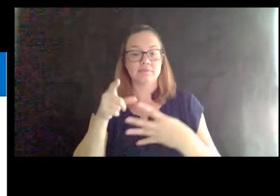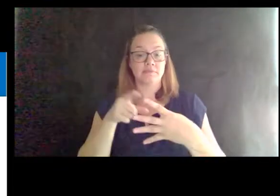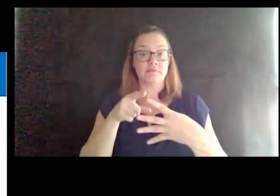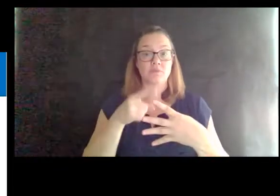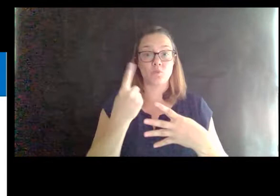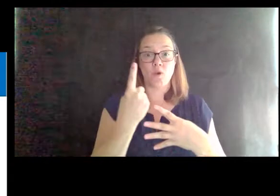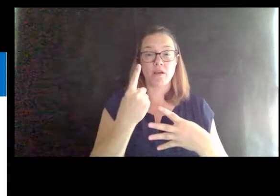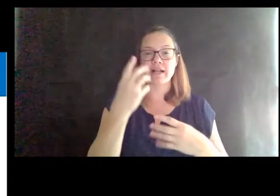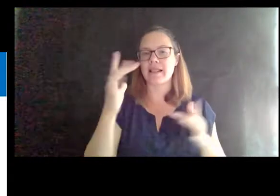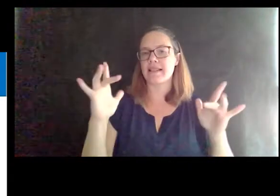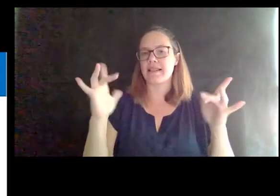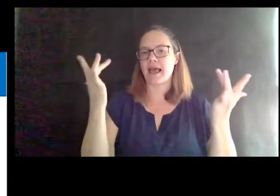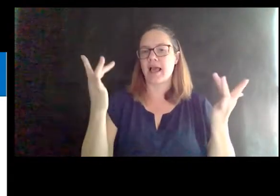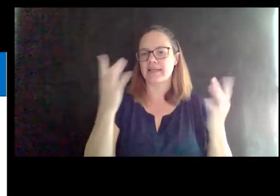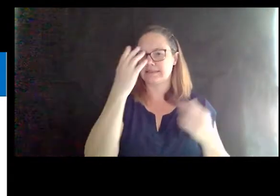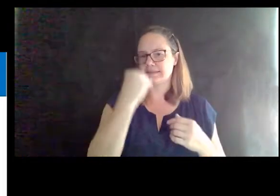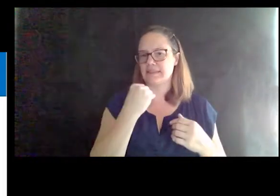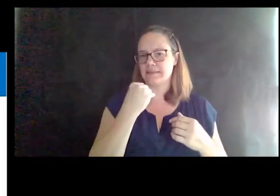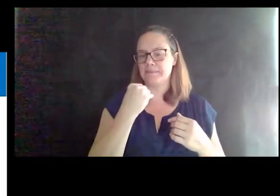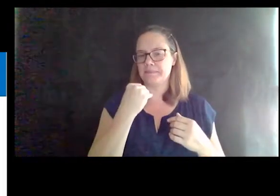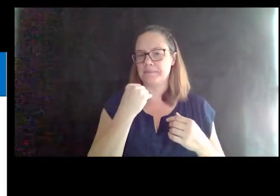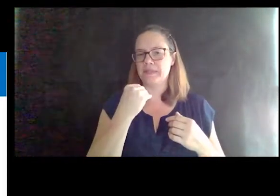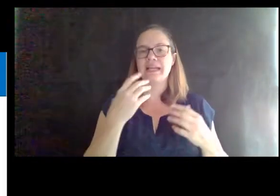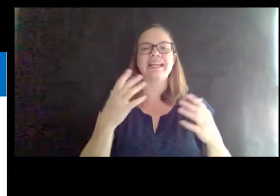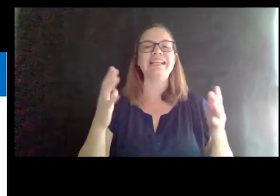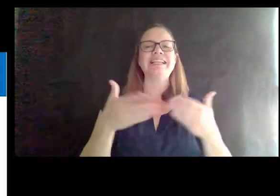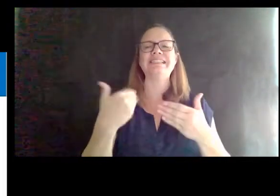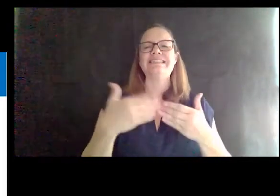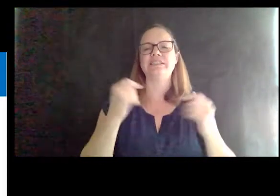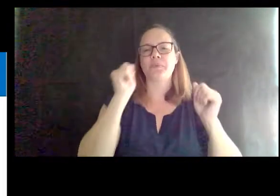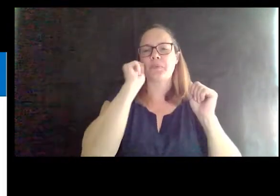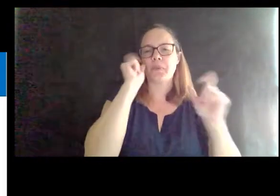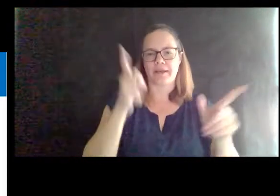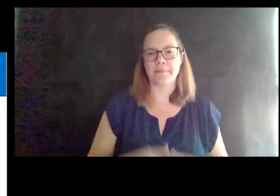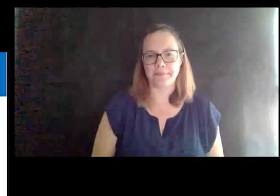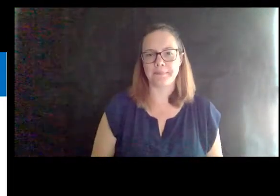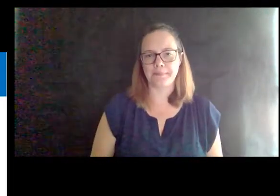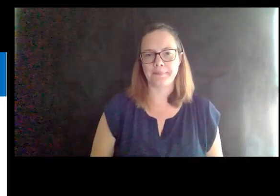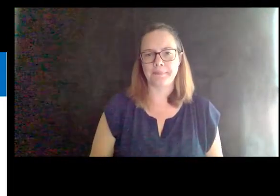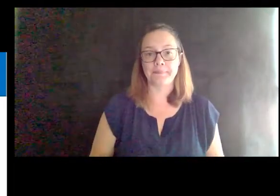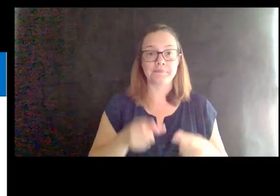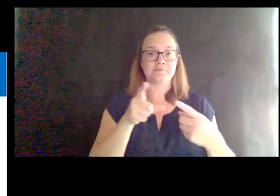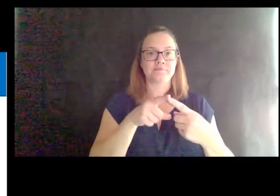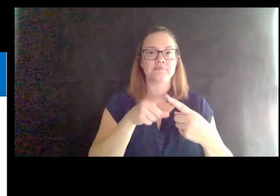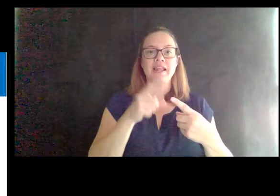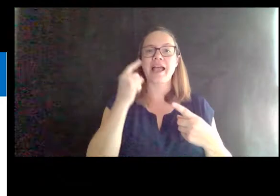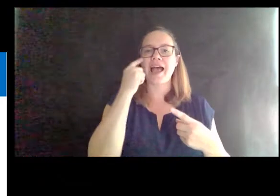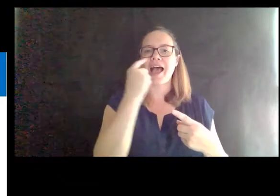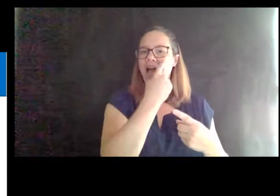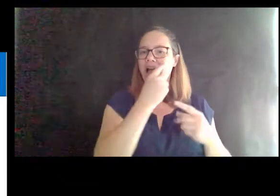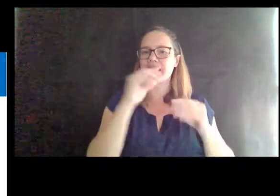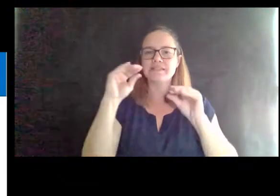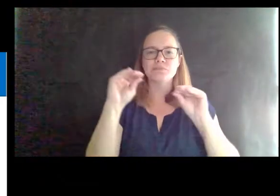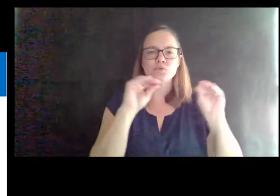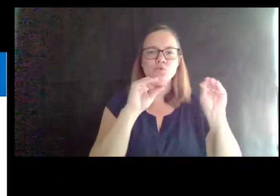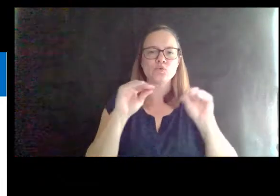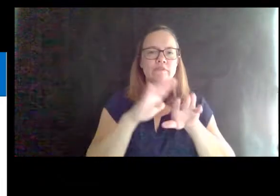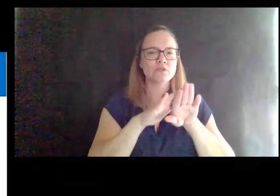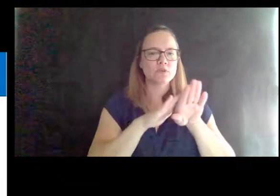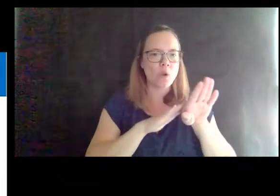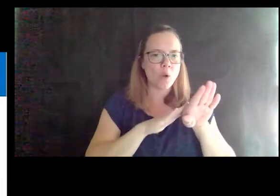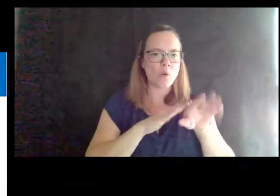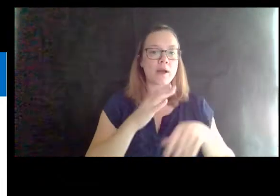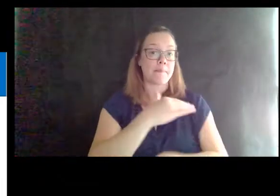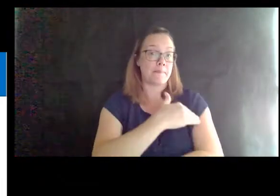light sleep where you drift in and out of sleep and can be awakened easily. In this stage, eyes move slowly and muscle